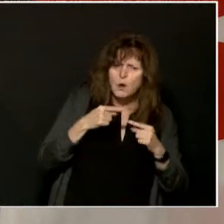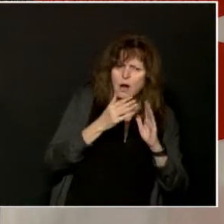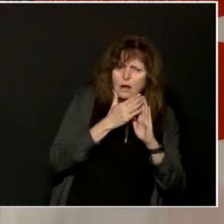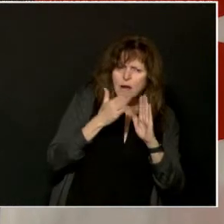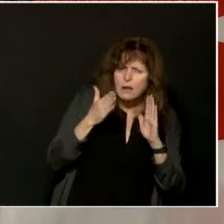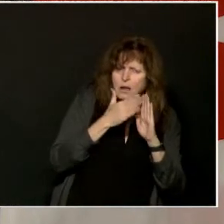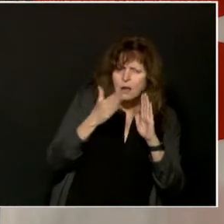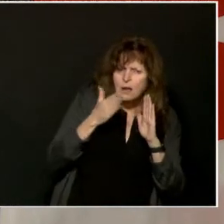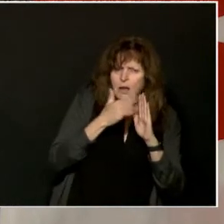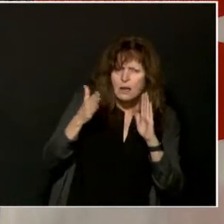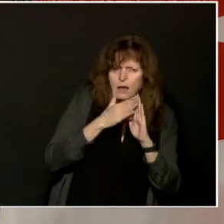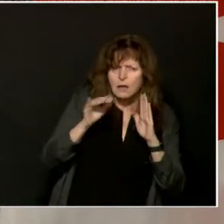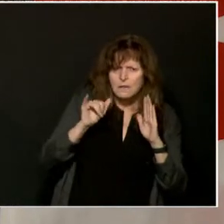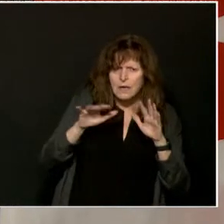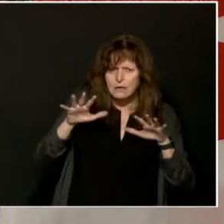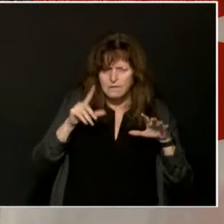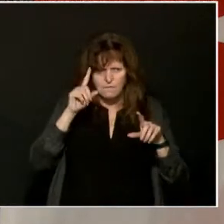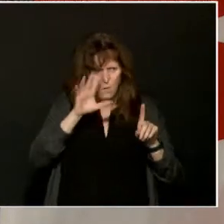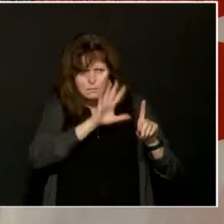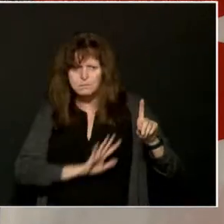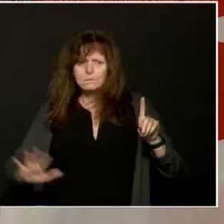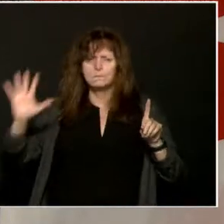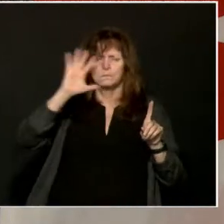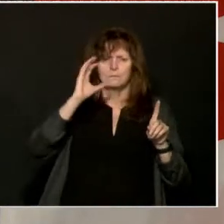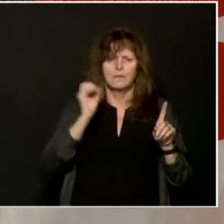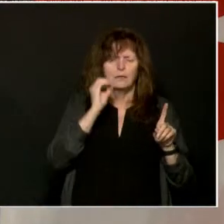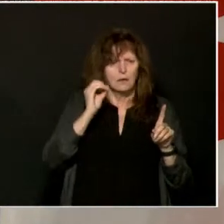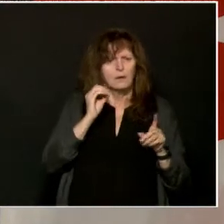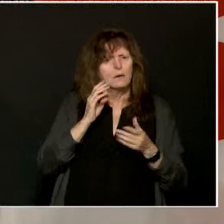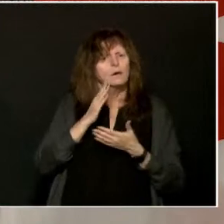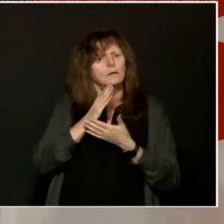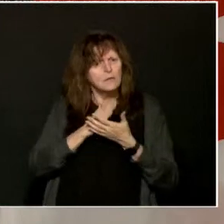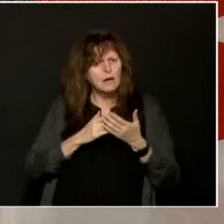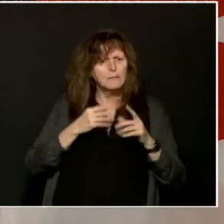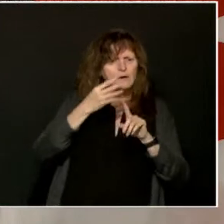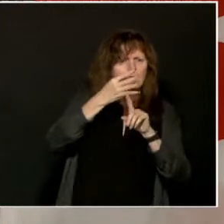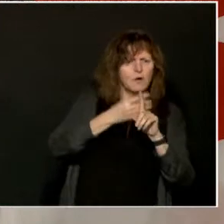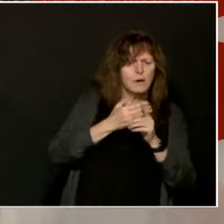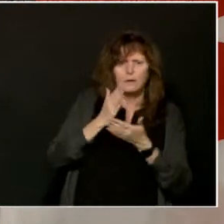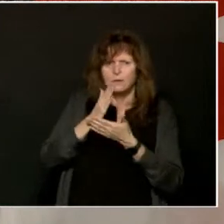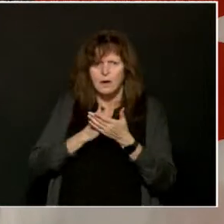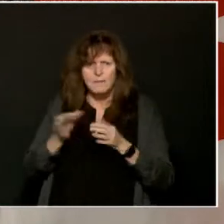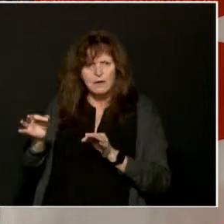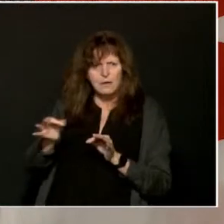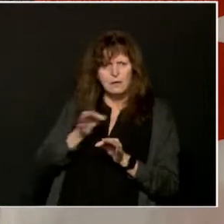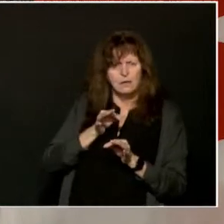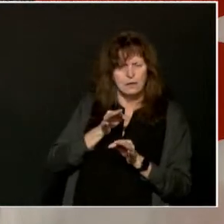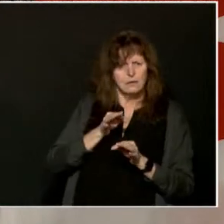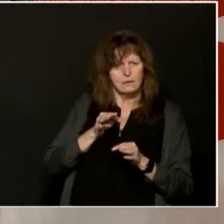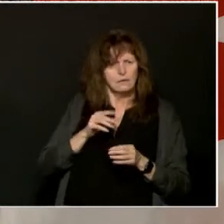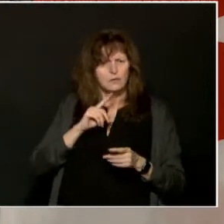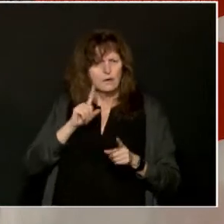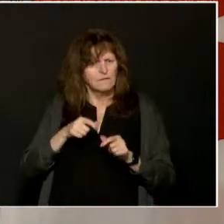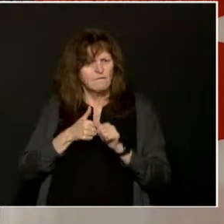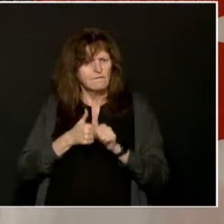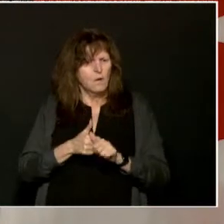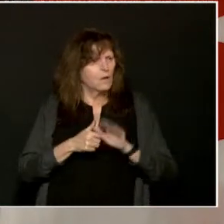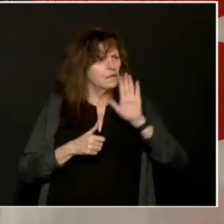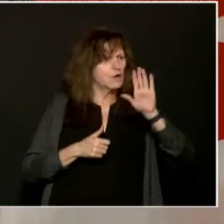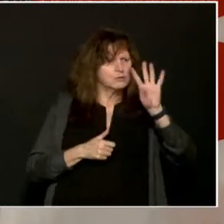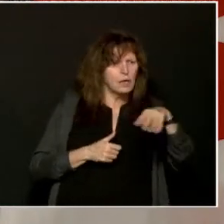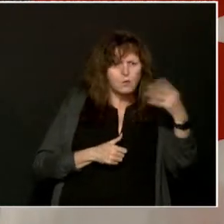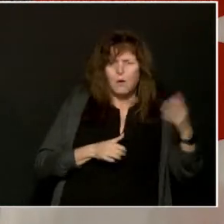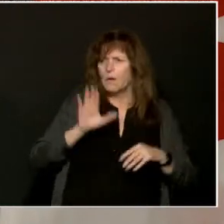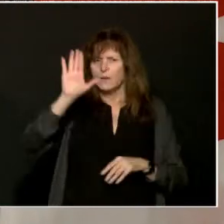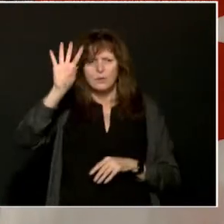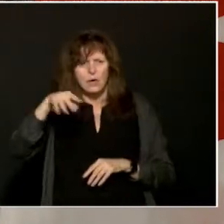areas across the province where the allocations were different and where the populations are different. So it's thinking about things holistically,